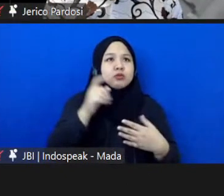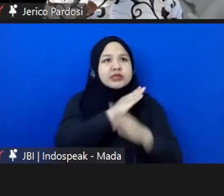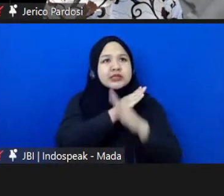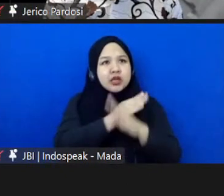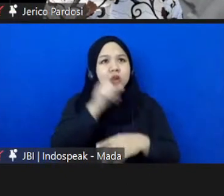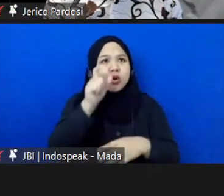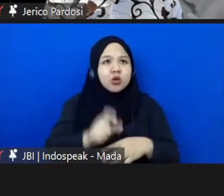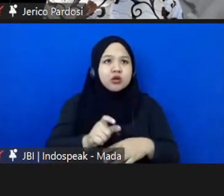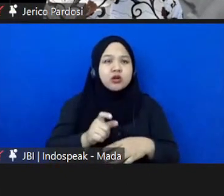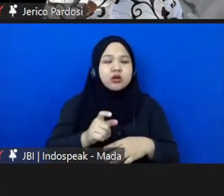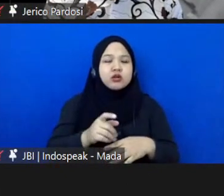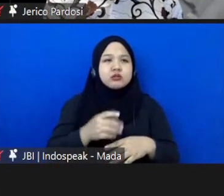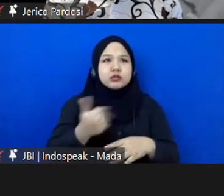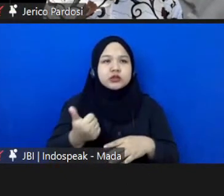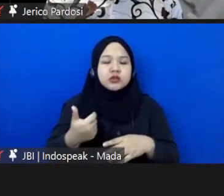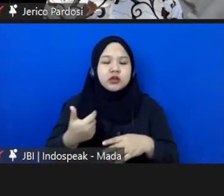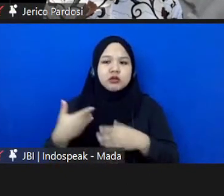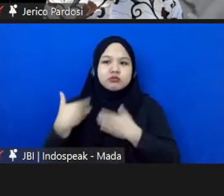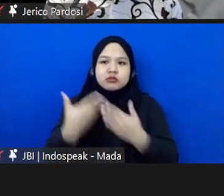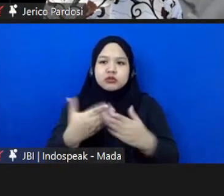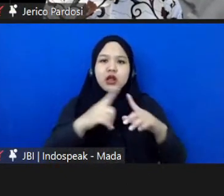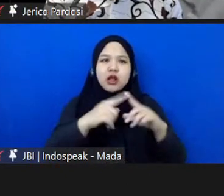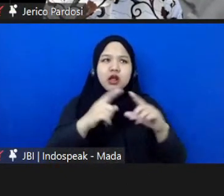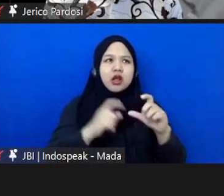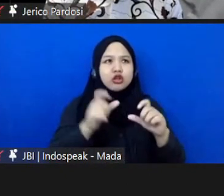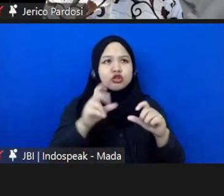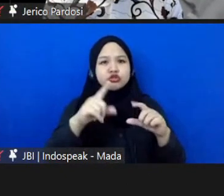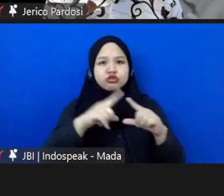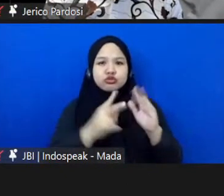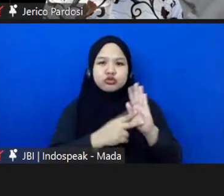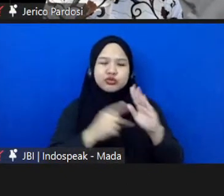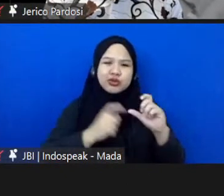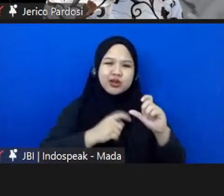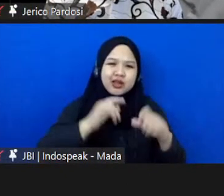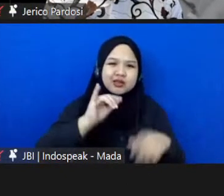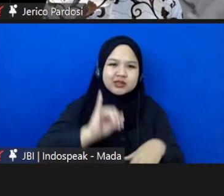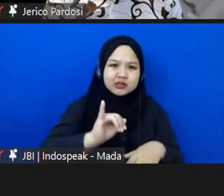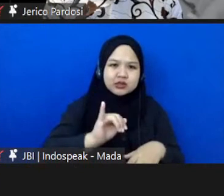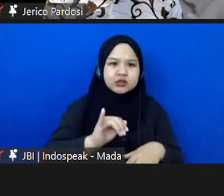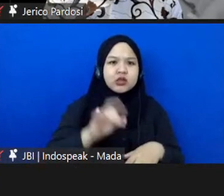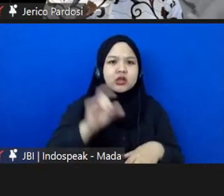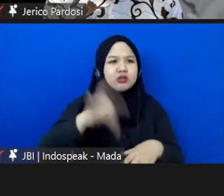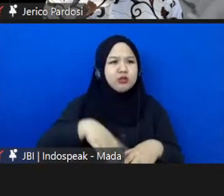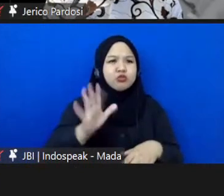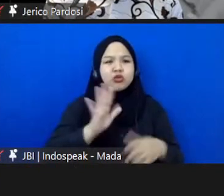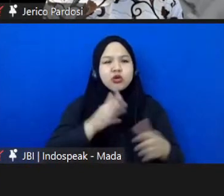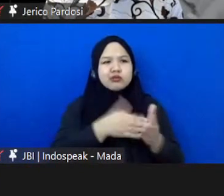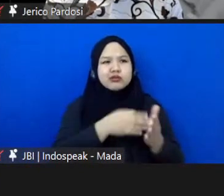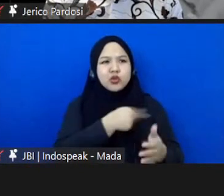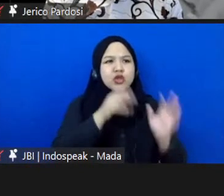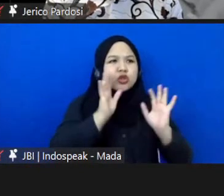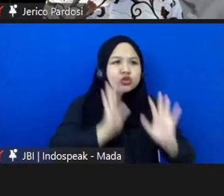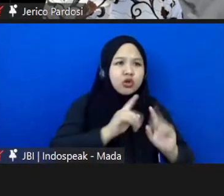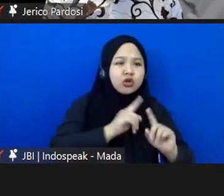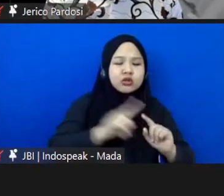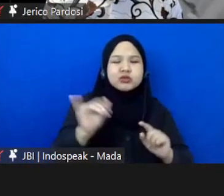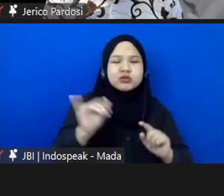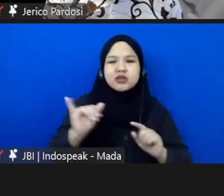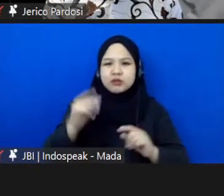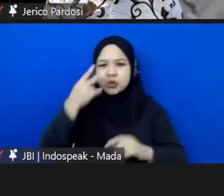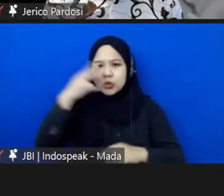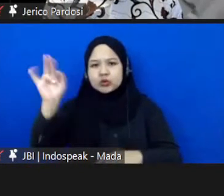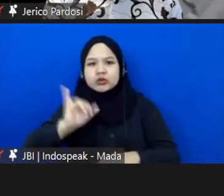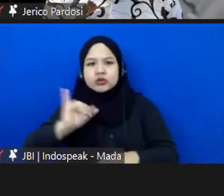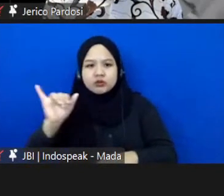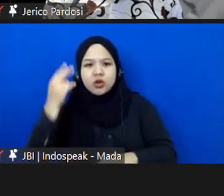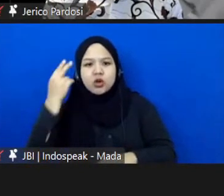once things happen. And that's not only from Indonesia, but for all across the world, especially in